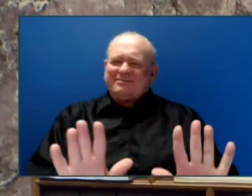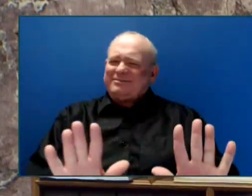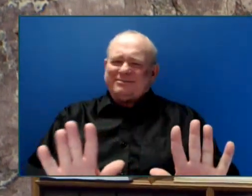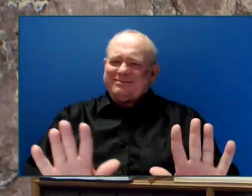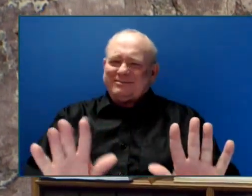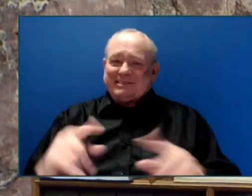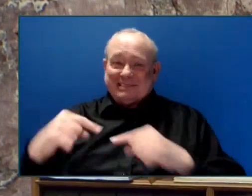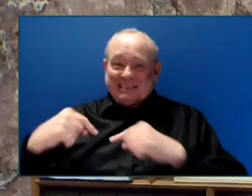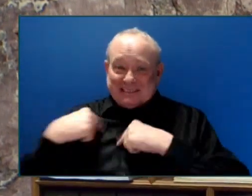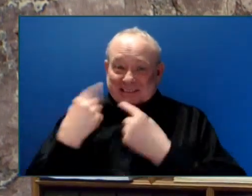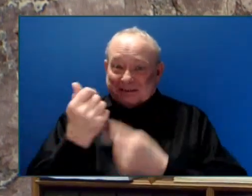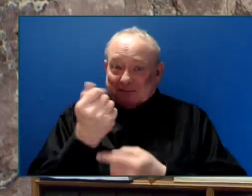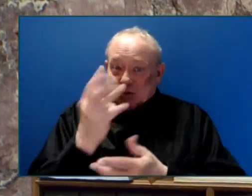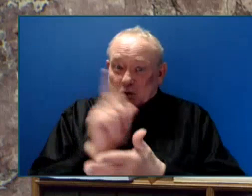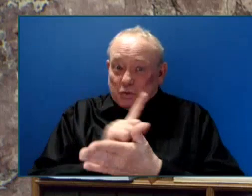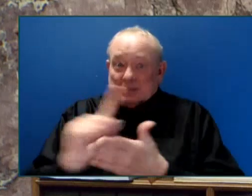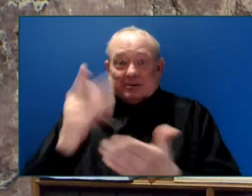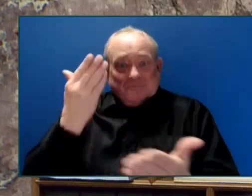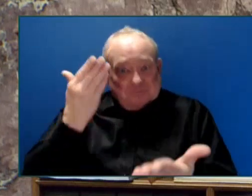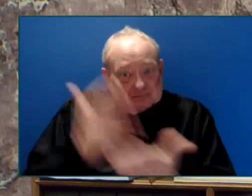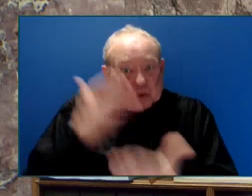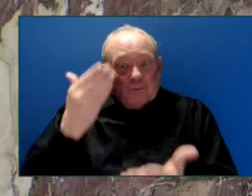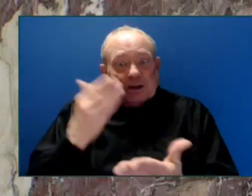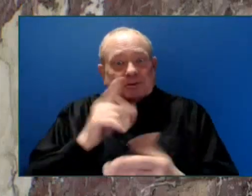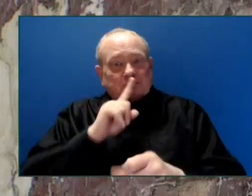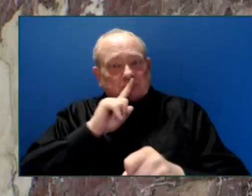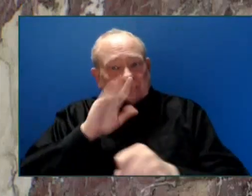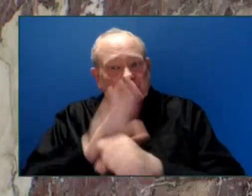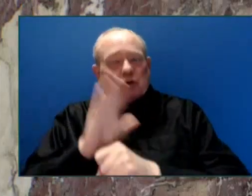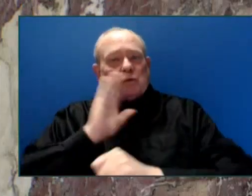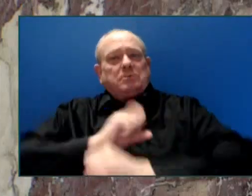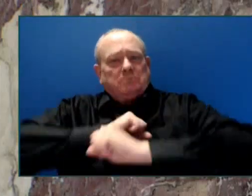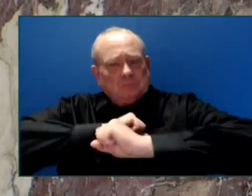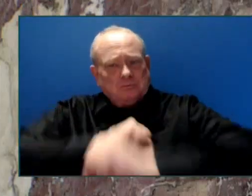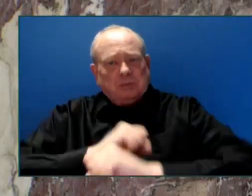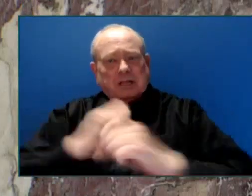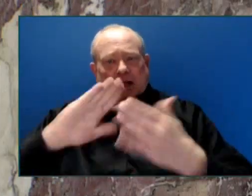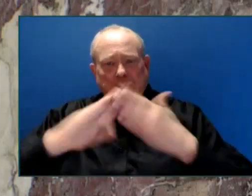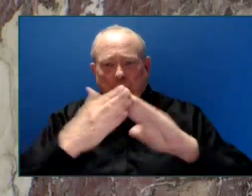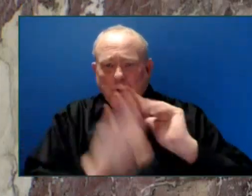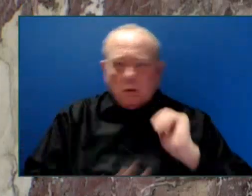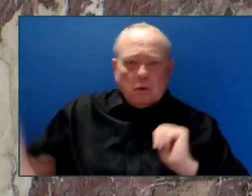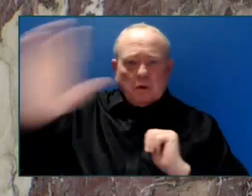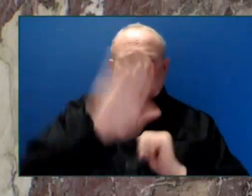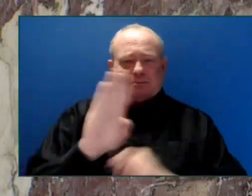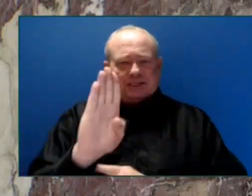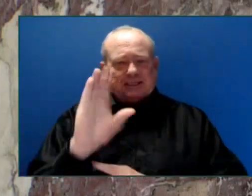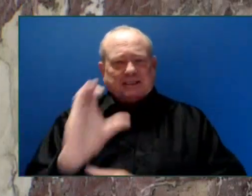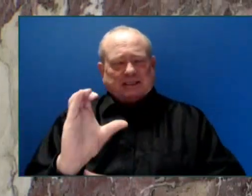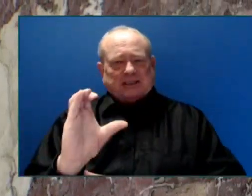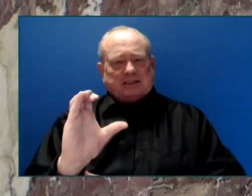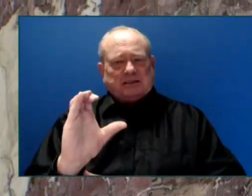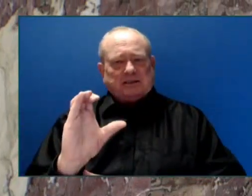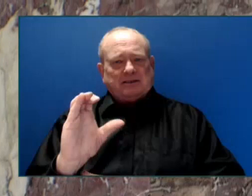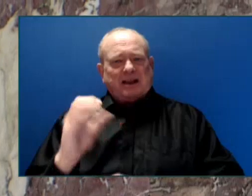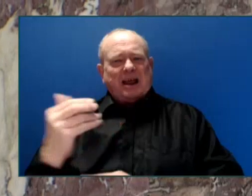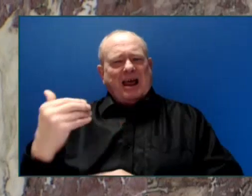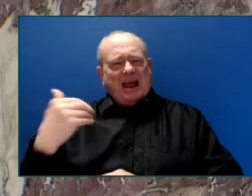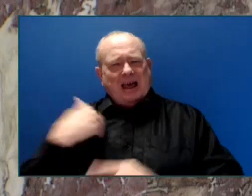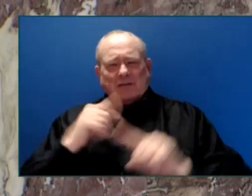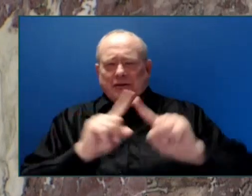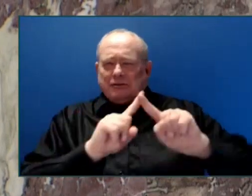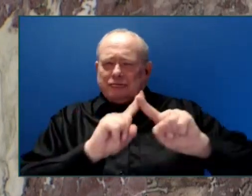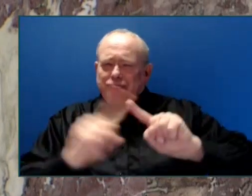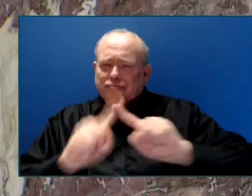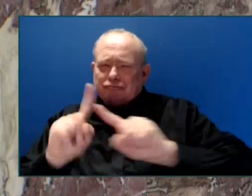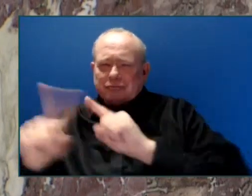our communities safe wherever they are in British Columbia, where we've done a range of initiatives based on what police